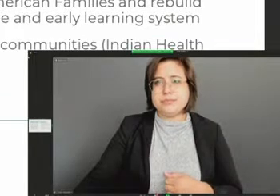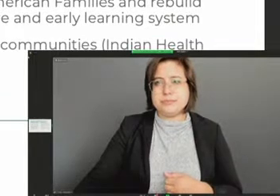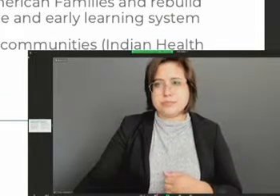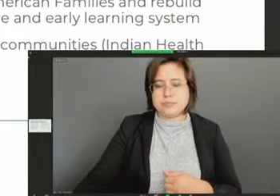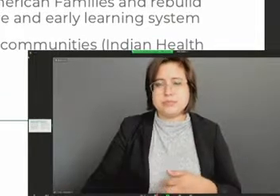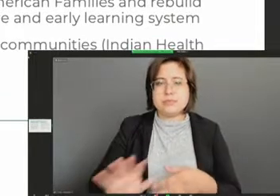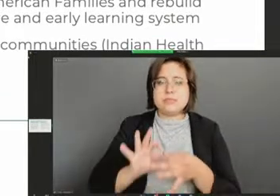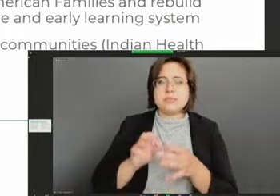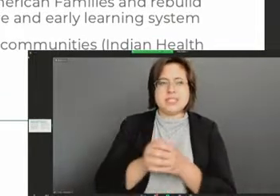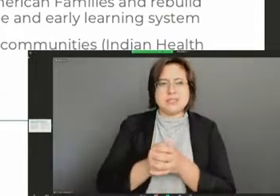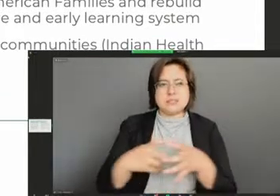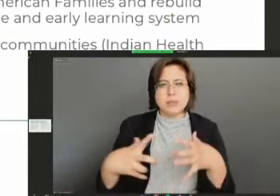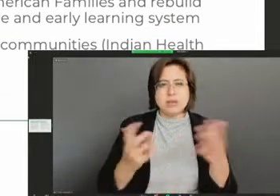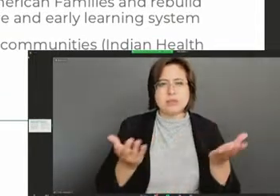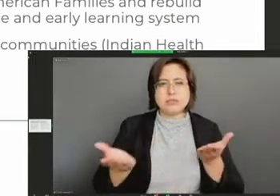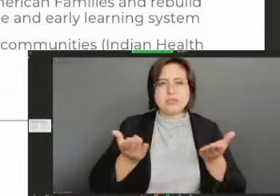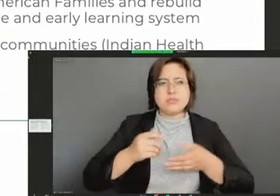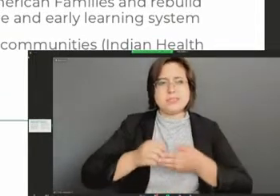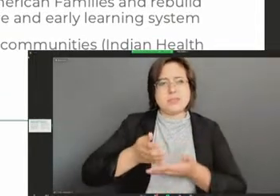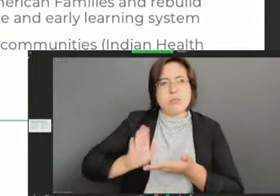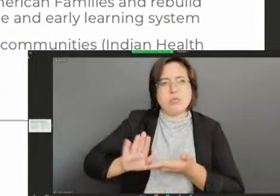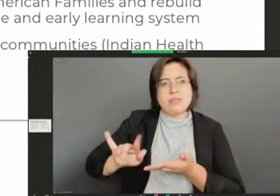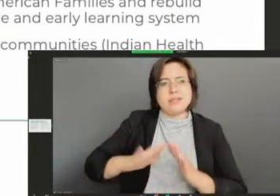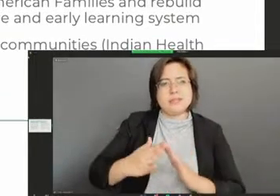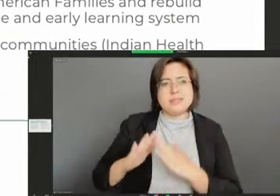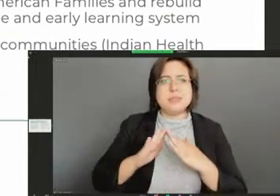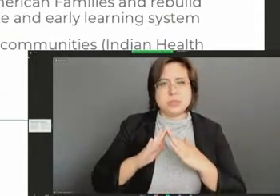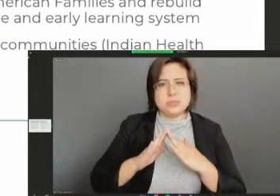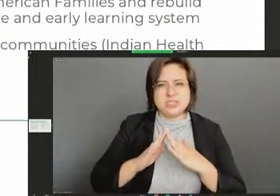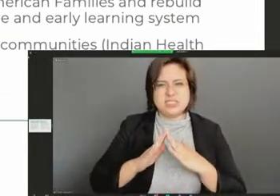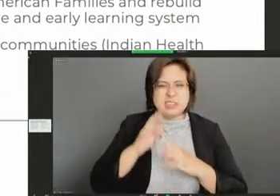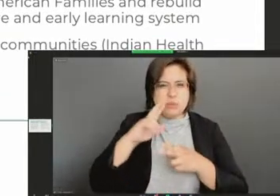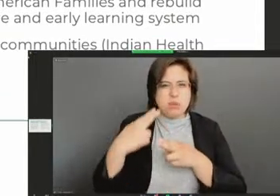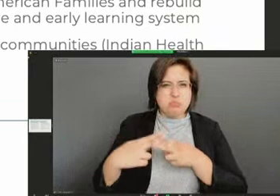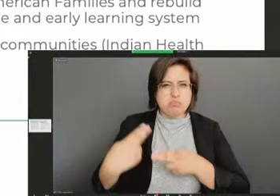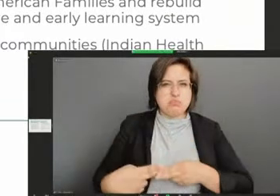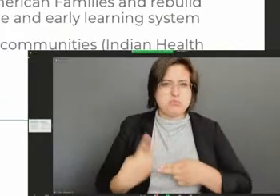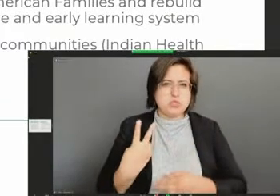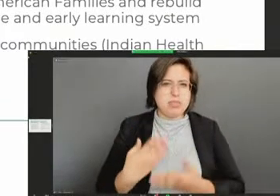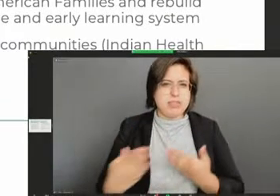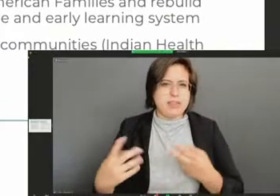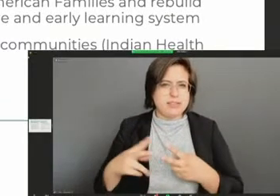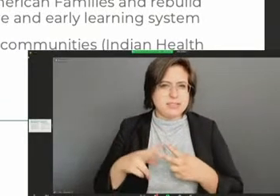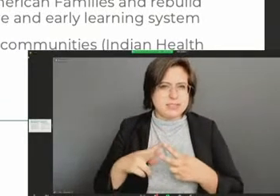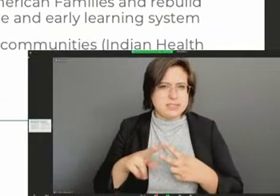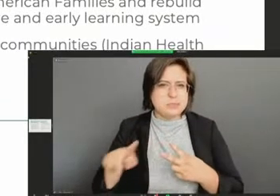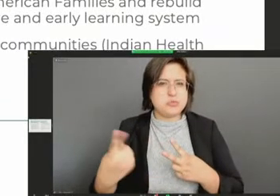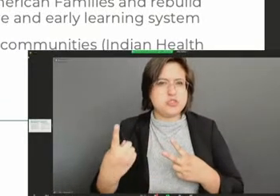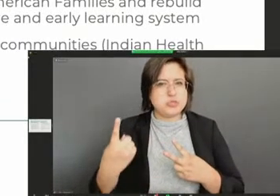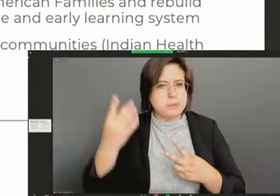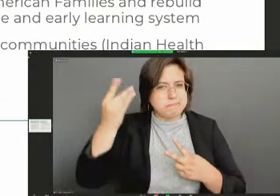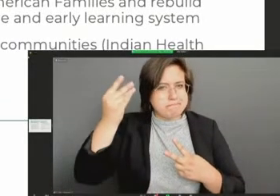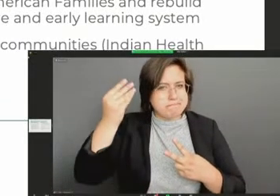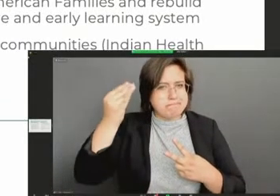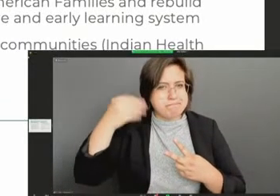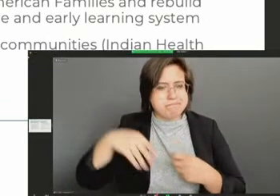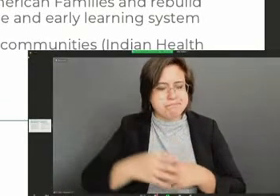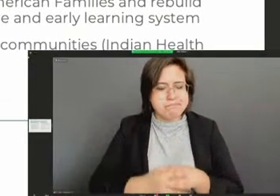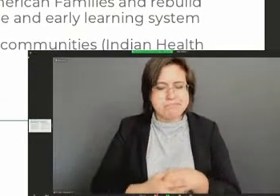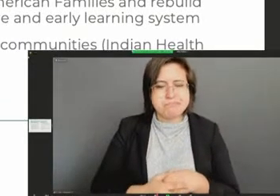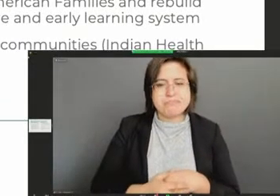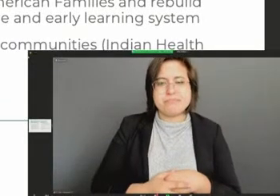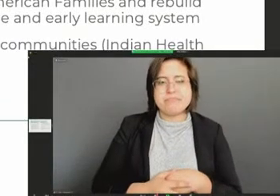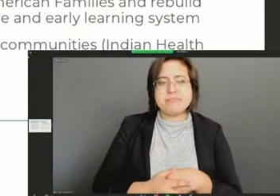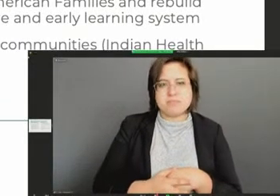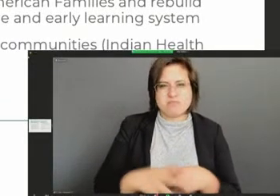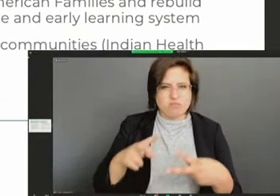community, I'll just highlight 2 things that for you to just bear in mind, and you will hear